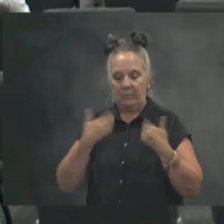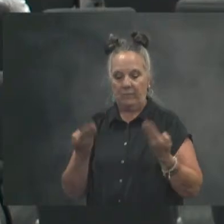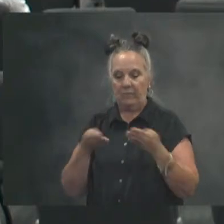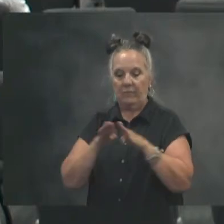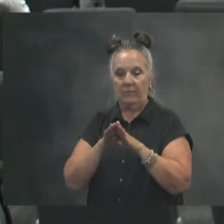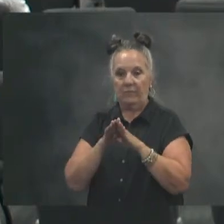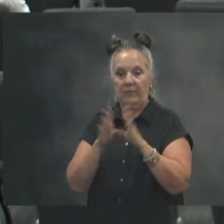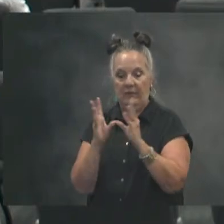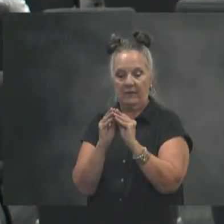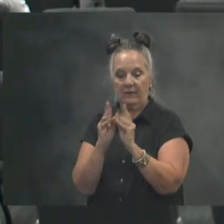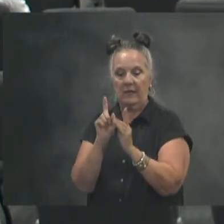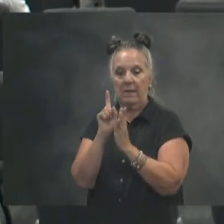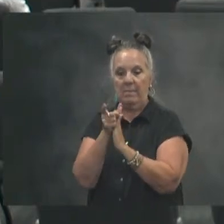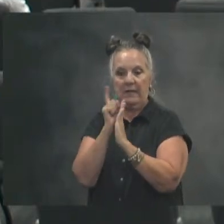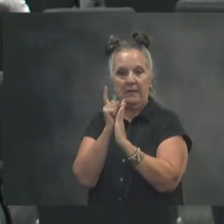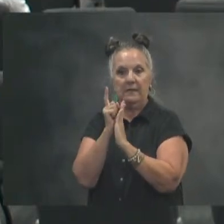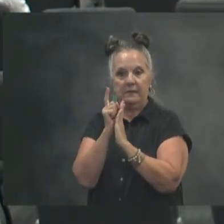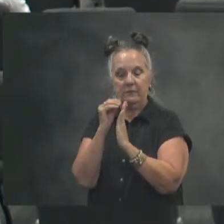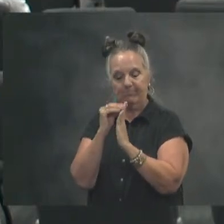passed.